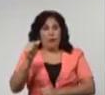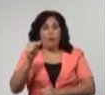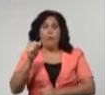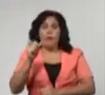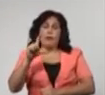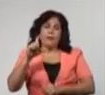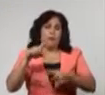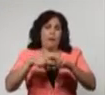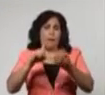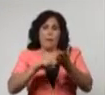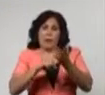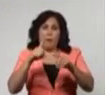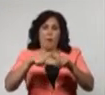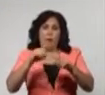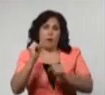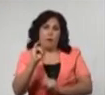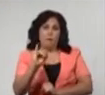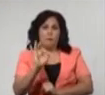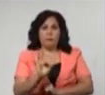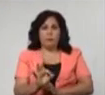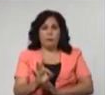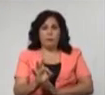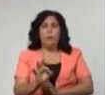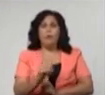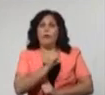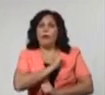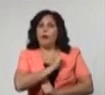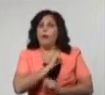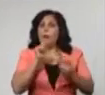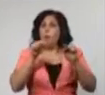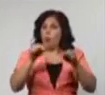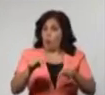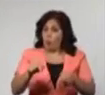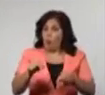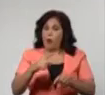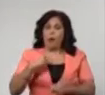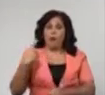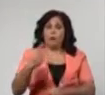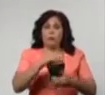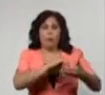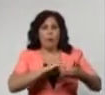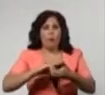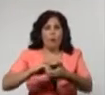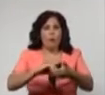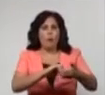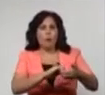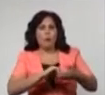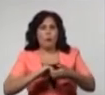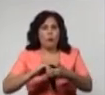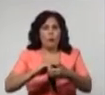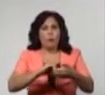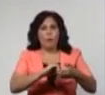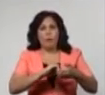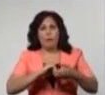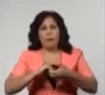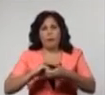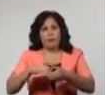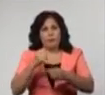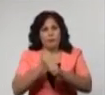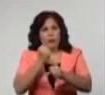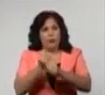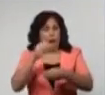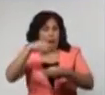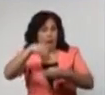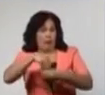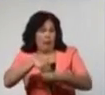Press Center. We want to congratulate him and the center staff who develop a very